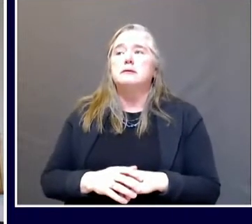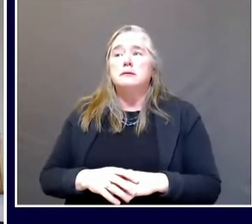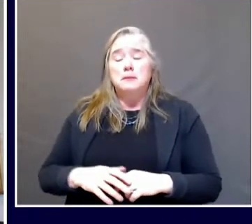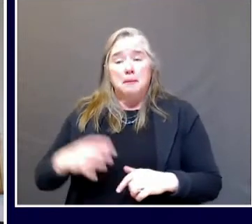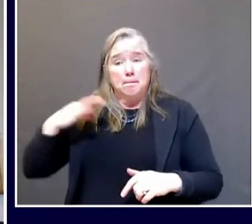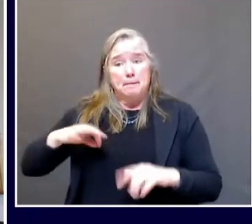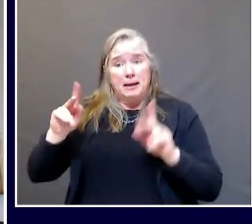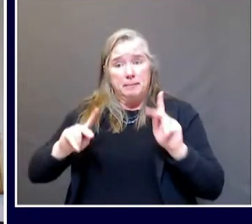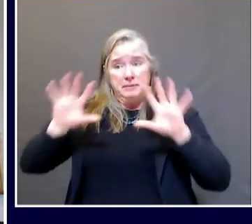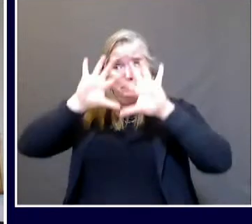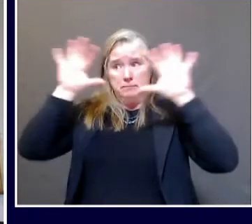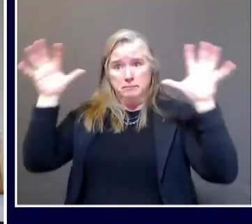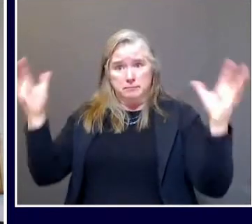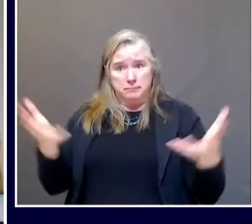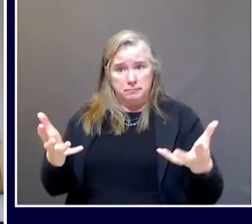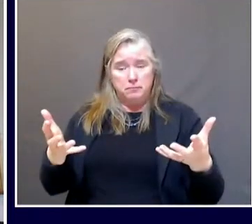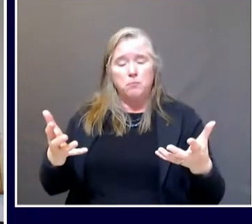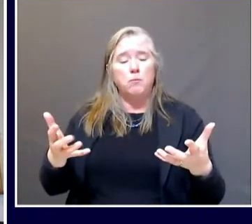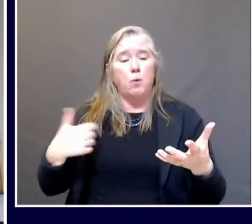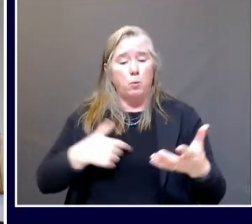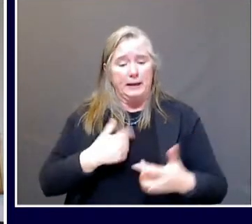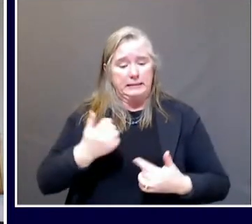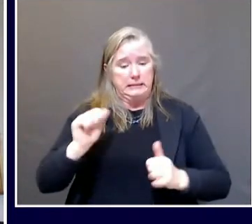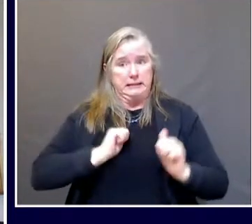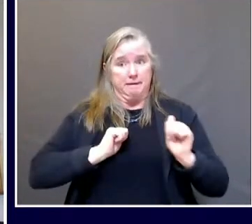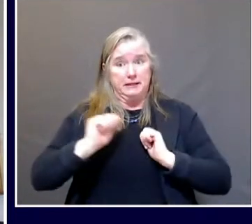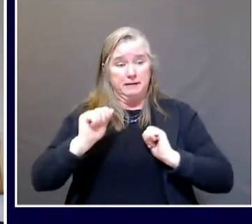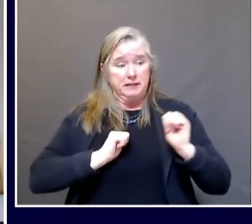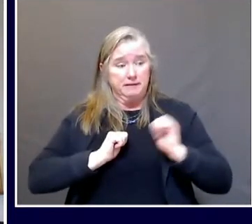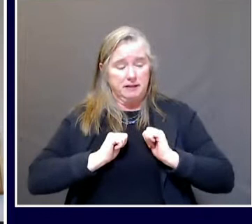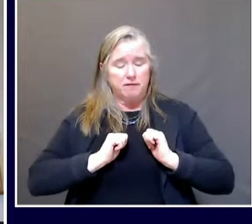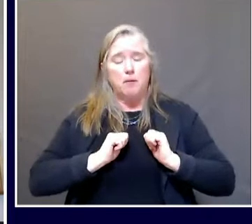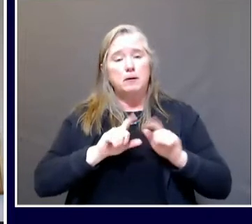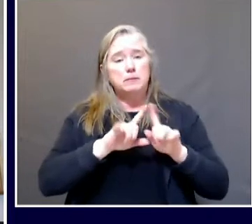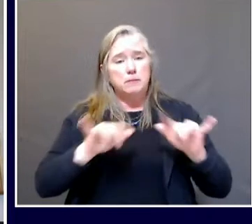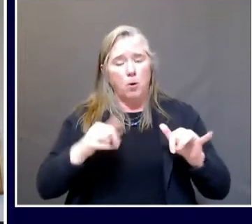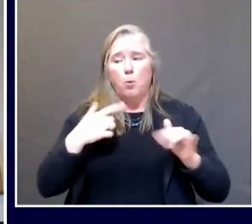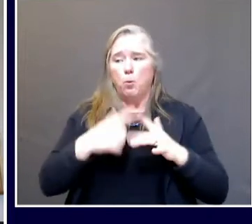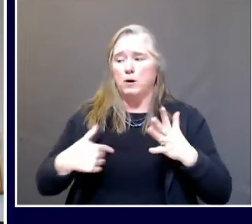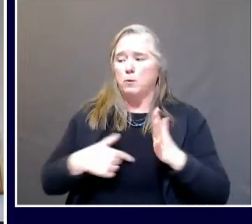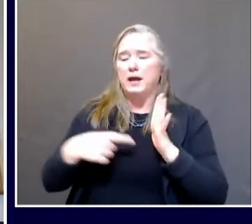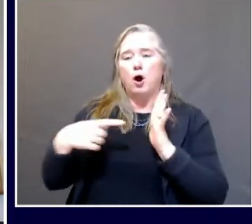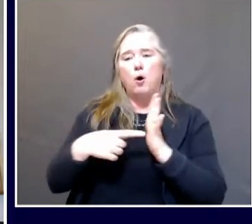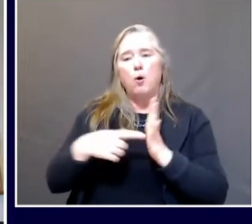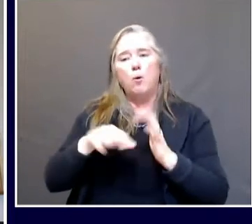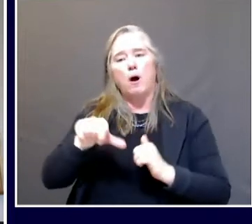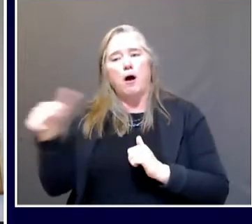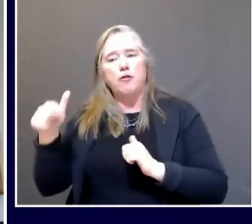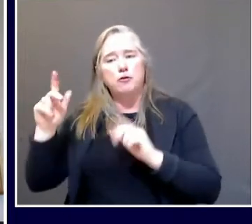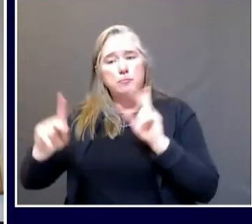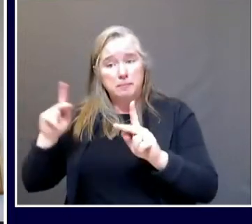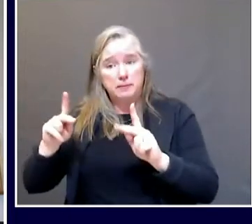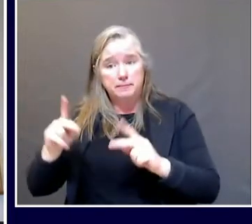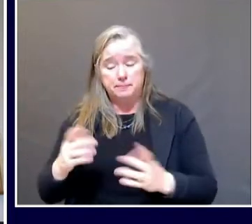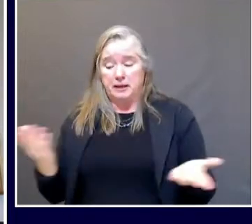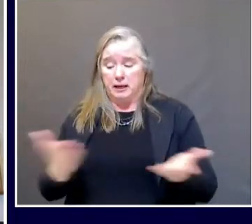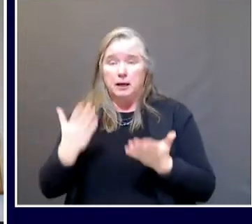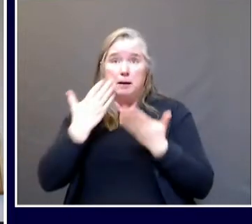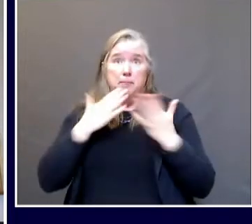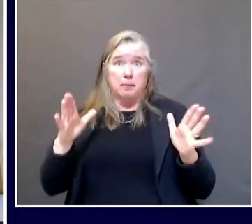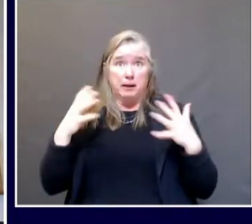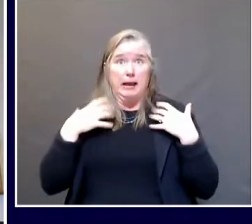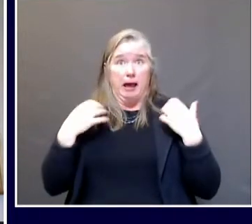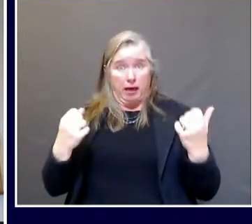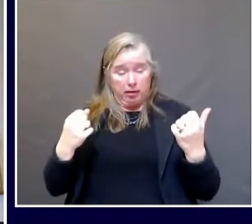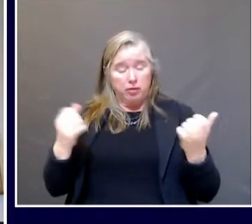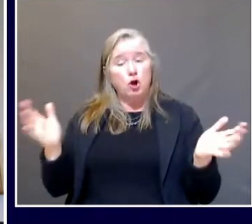contrast as it is today with respect to COVID. Many of the things that public health has urged folks to do are partly for